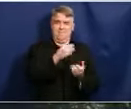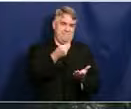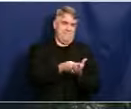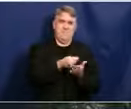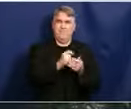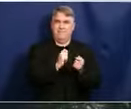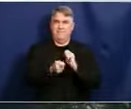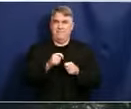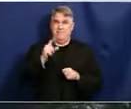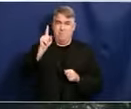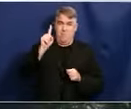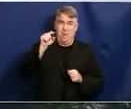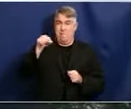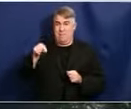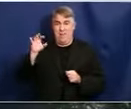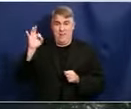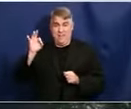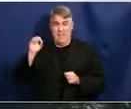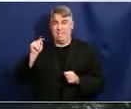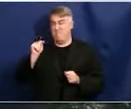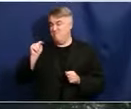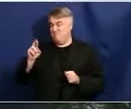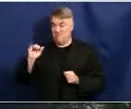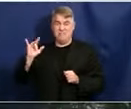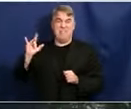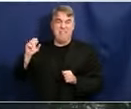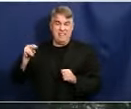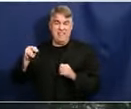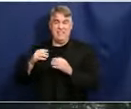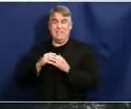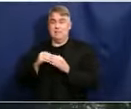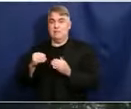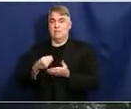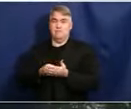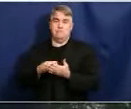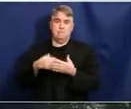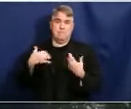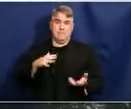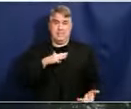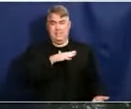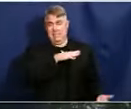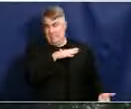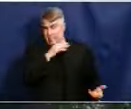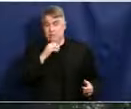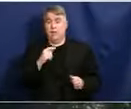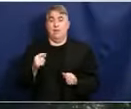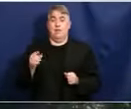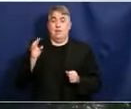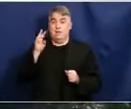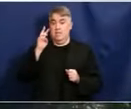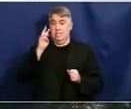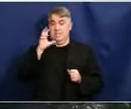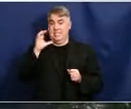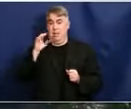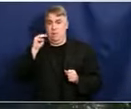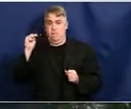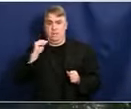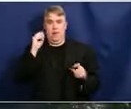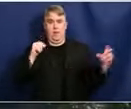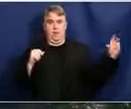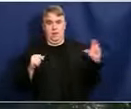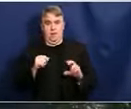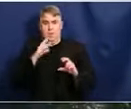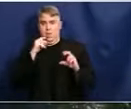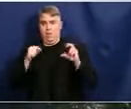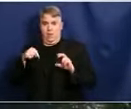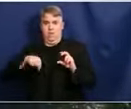trillion of relief. We think about over 600 million of that will come to San Diego County government. We have a lot of